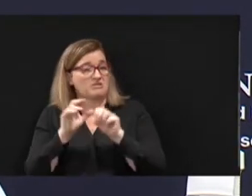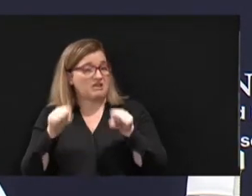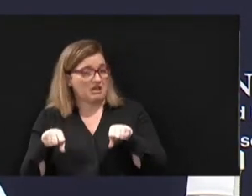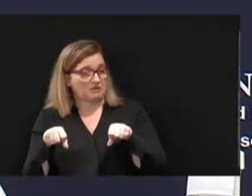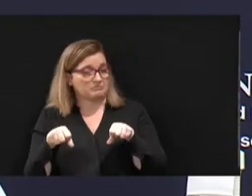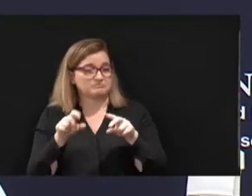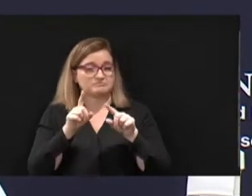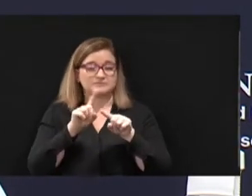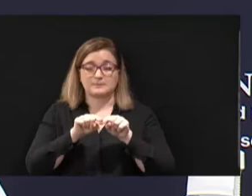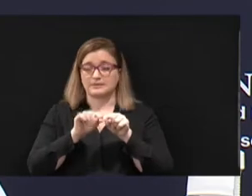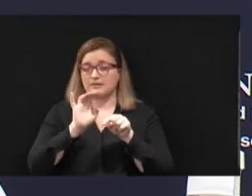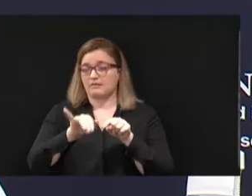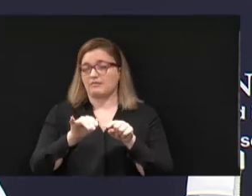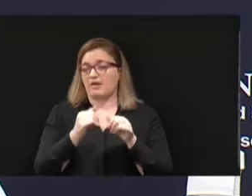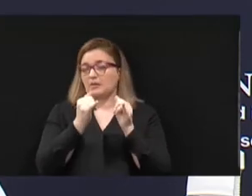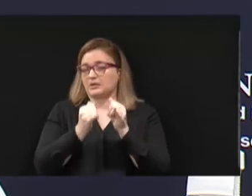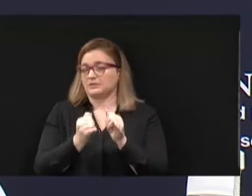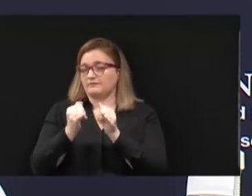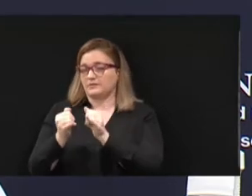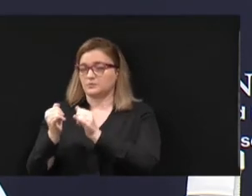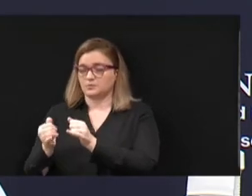Oh, I'm hitting the wrong button here.